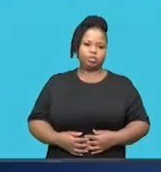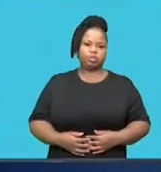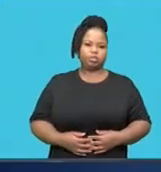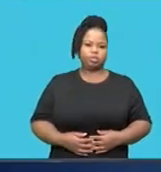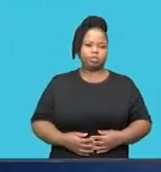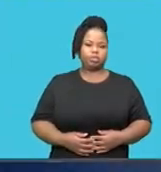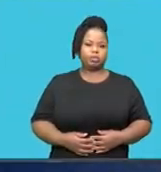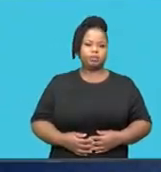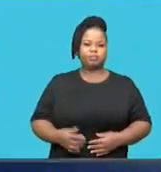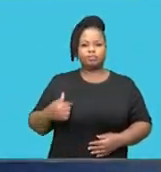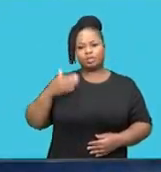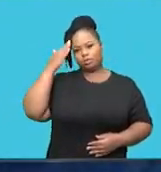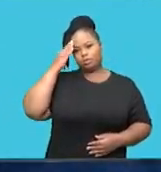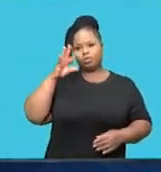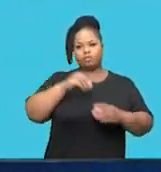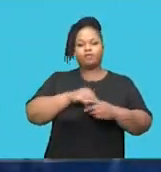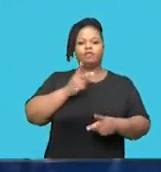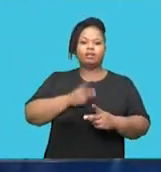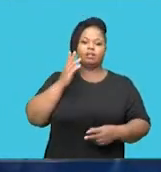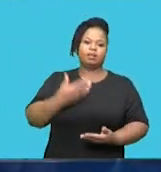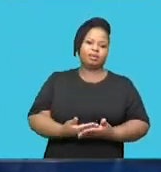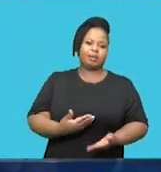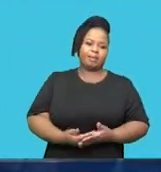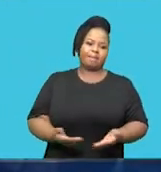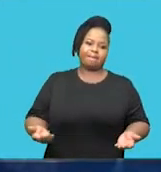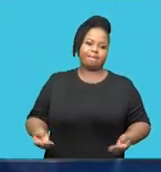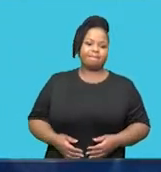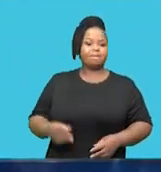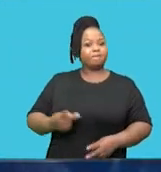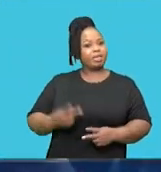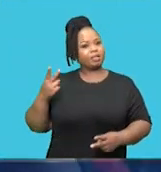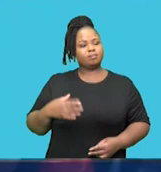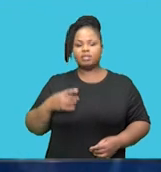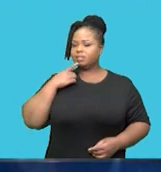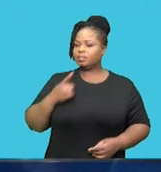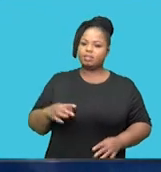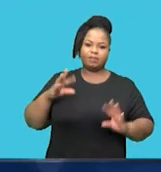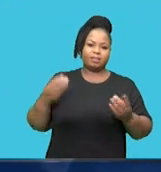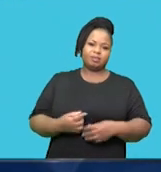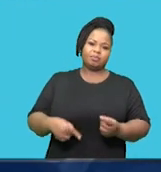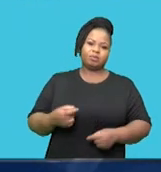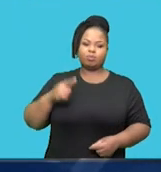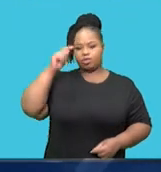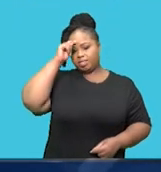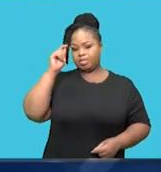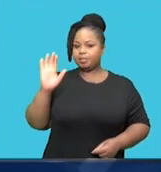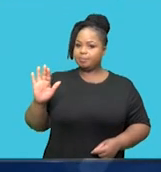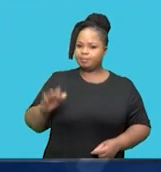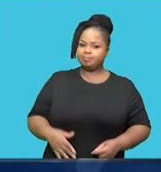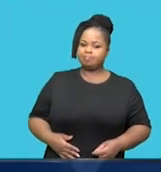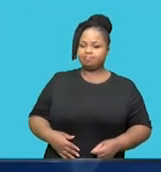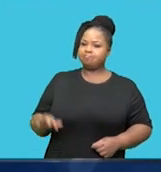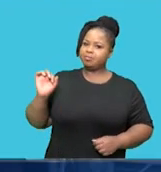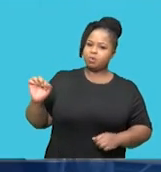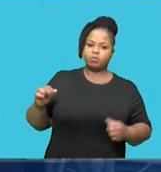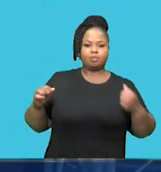I knew Gutsi Sofika finally, and then finally Nishilongati, it's all about the boys, from my boys or his